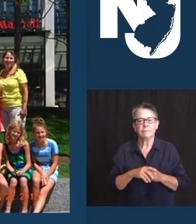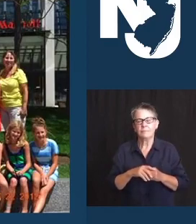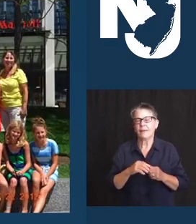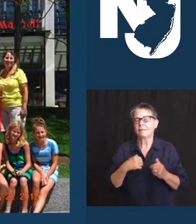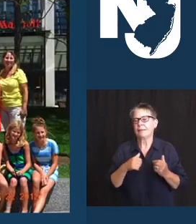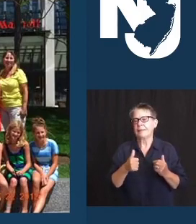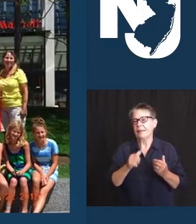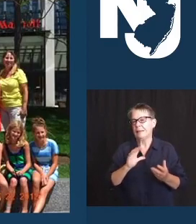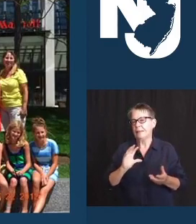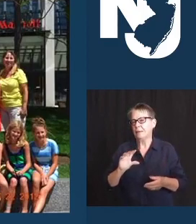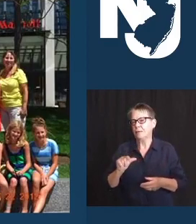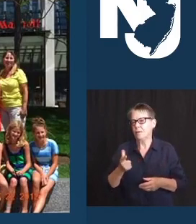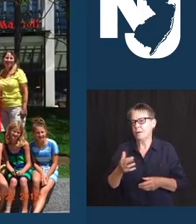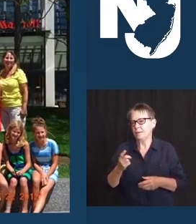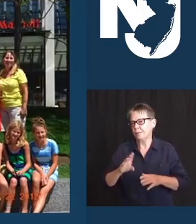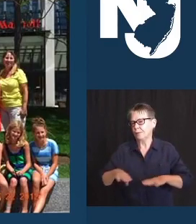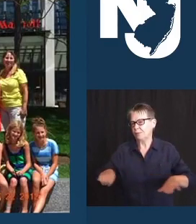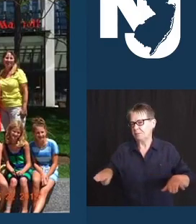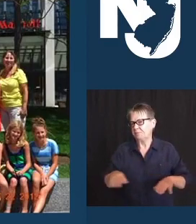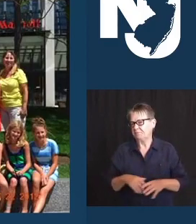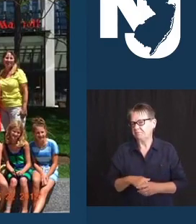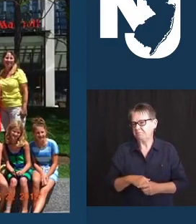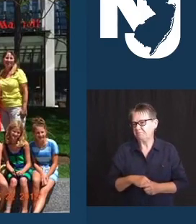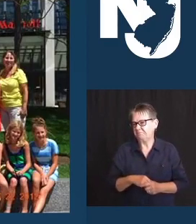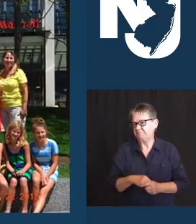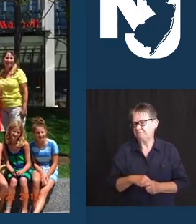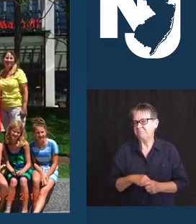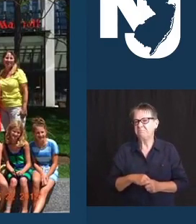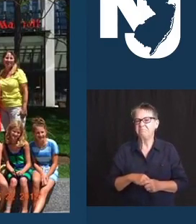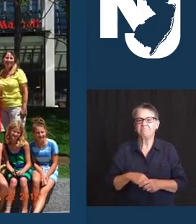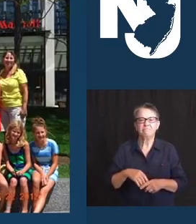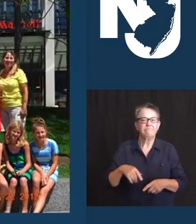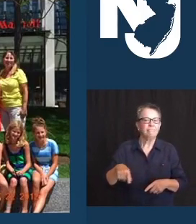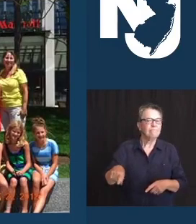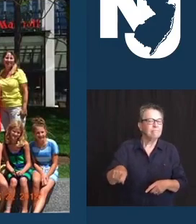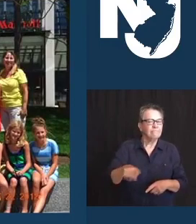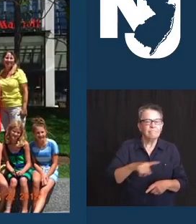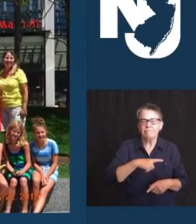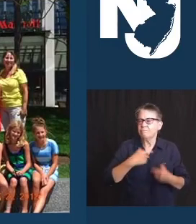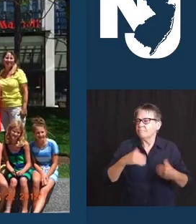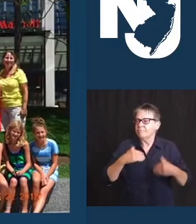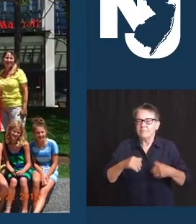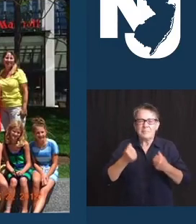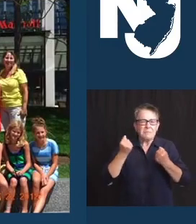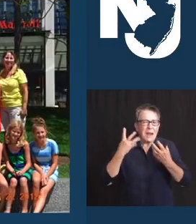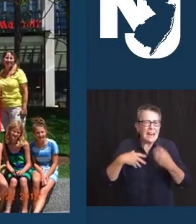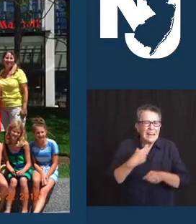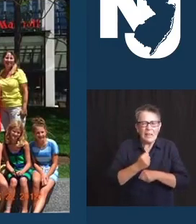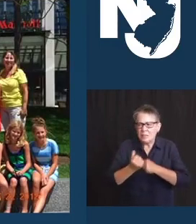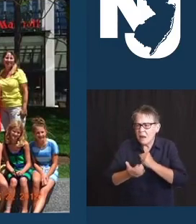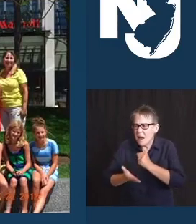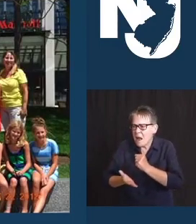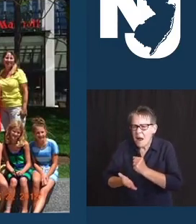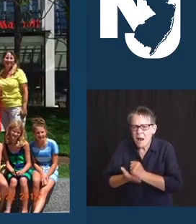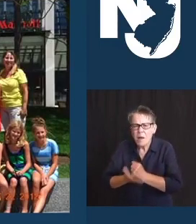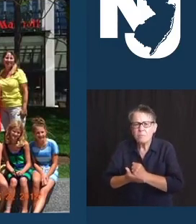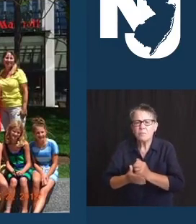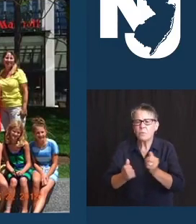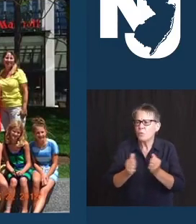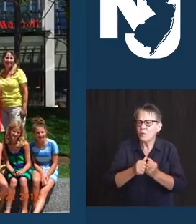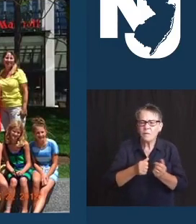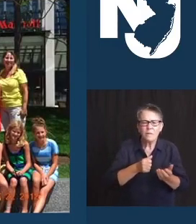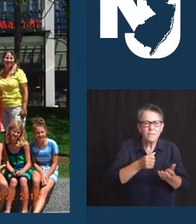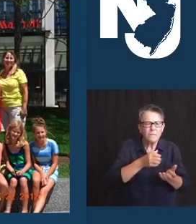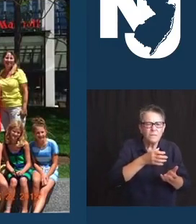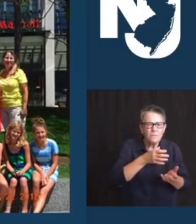New Jersey's farmers and gardeners. He's a big reason why we still proudly call us the Great Garden State. May